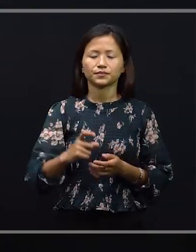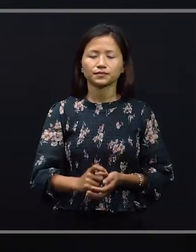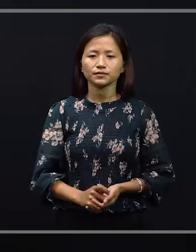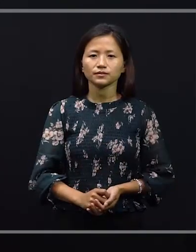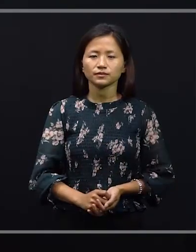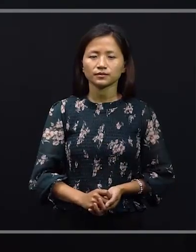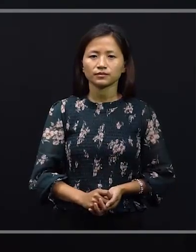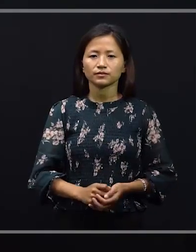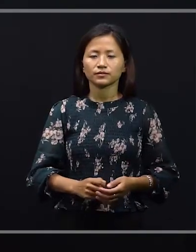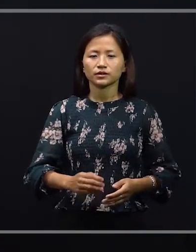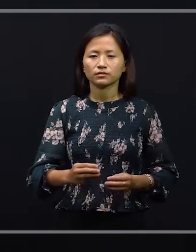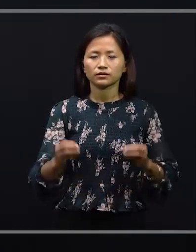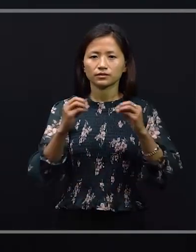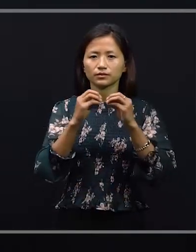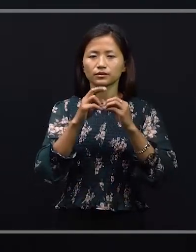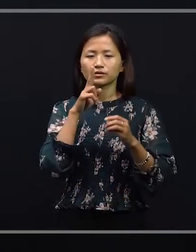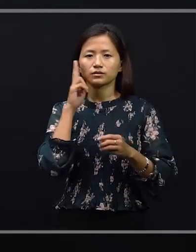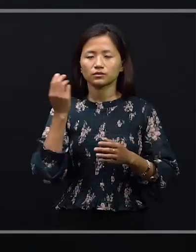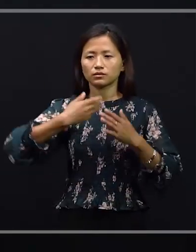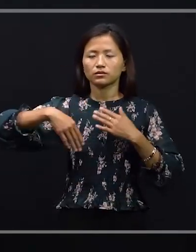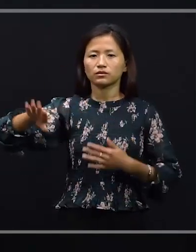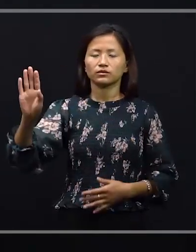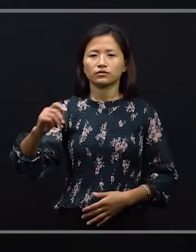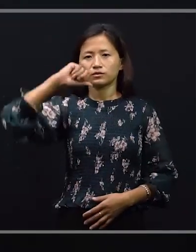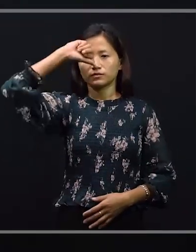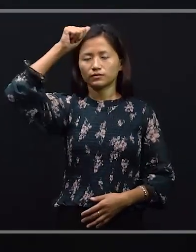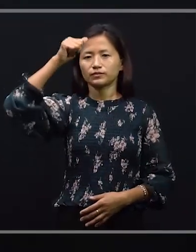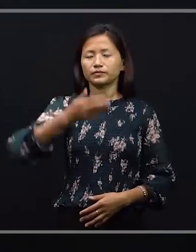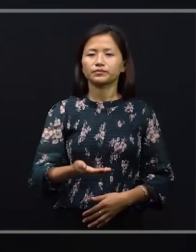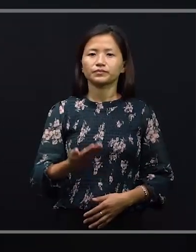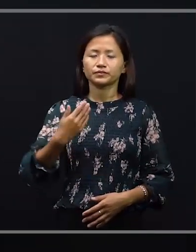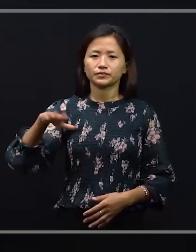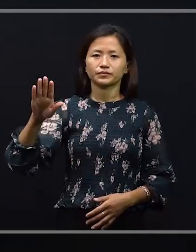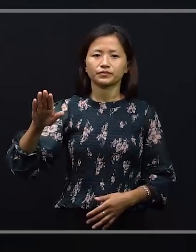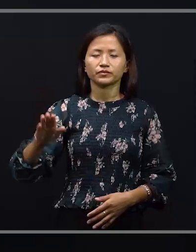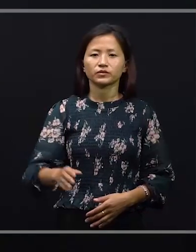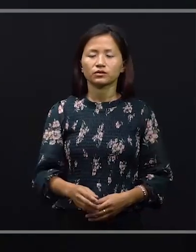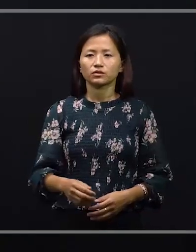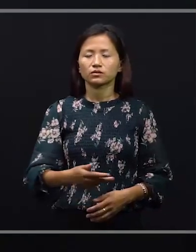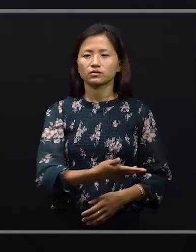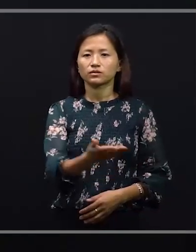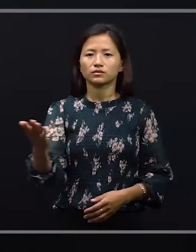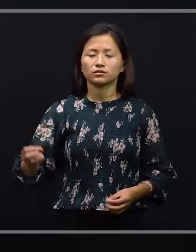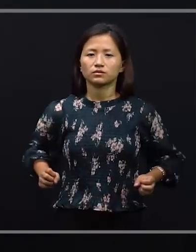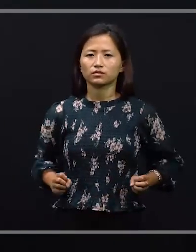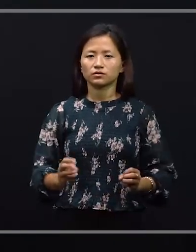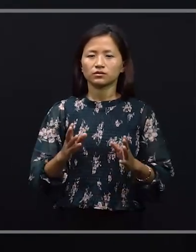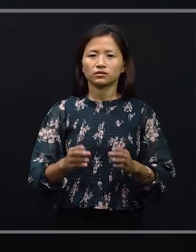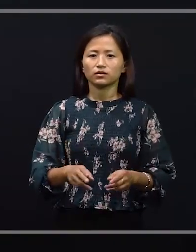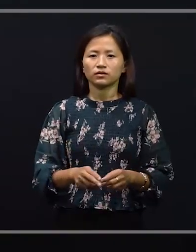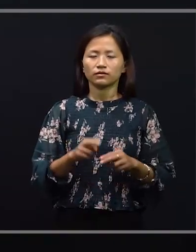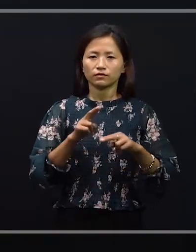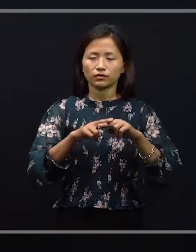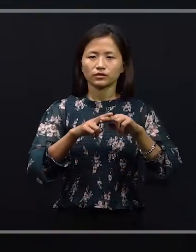British economy, then the Britishers will go away from India. Okay, so they started boycotting foreigners' goods.